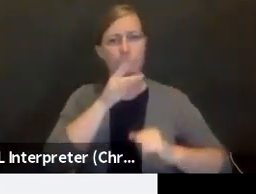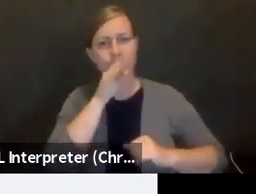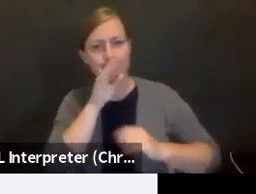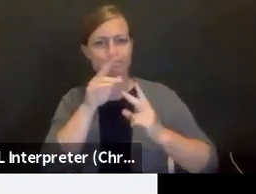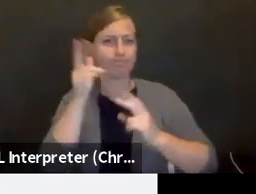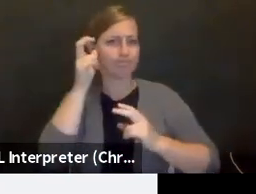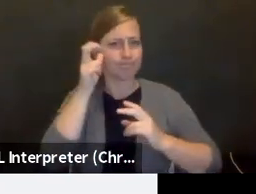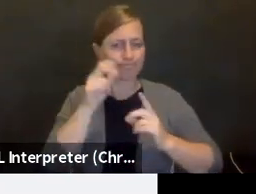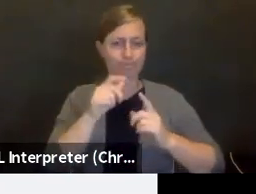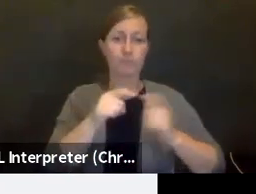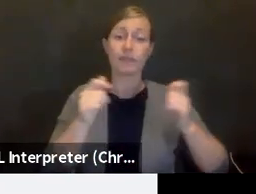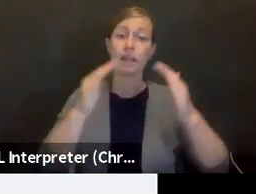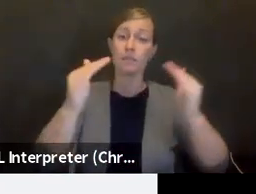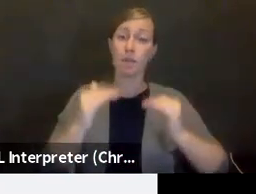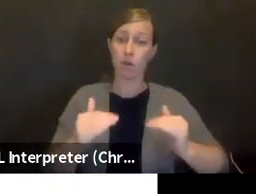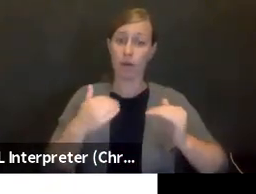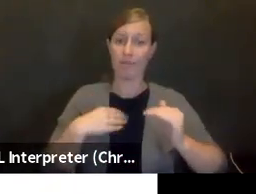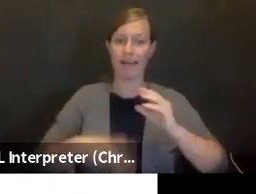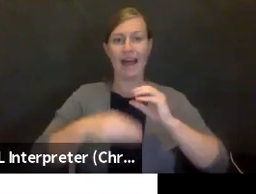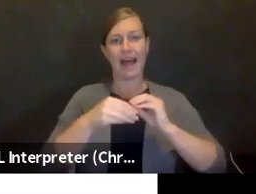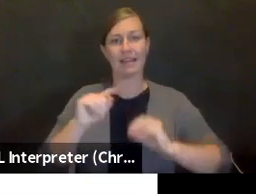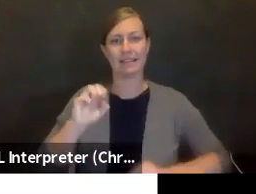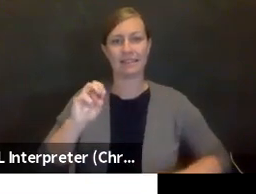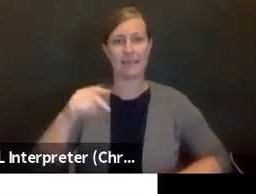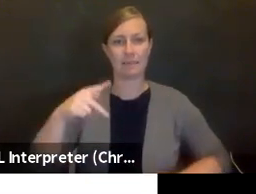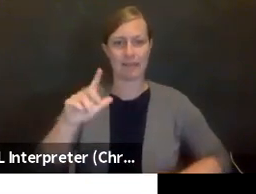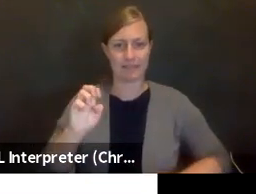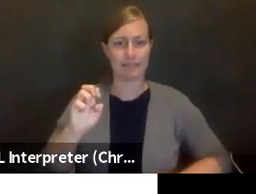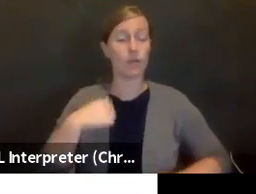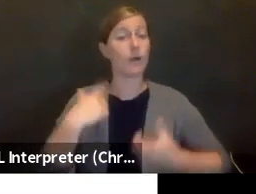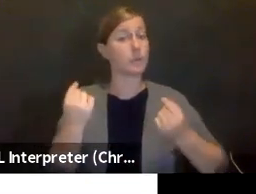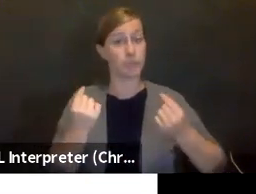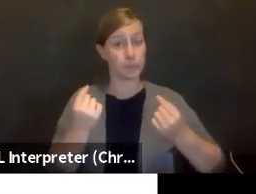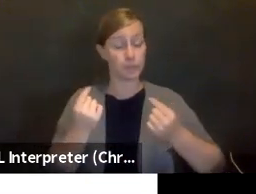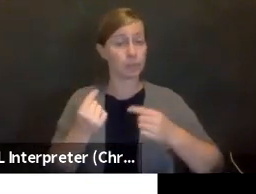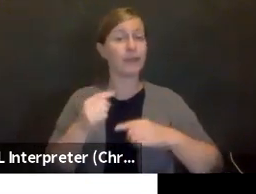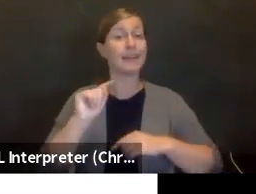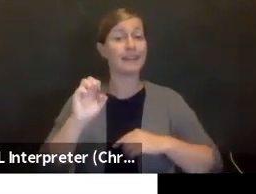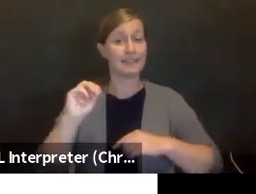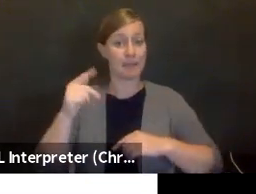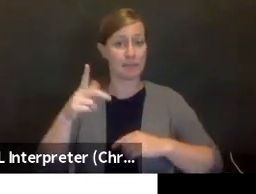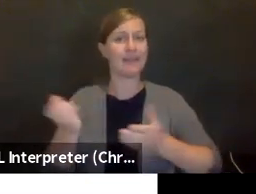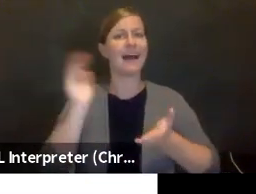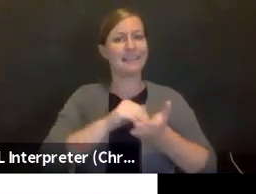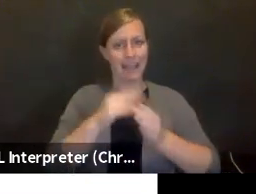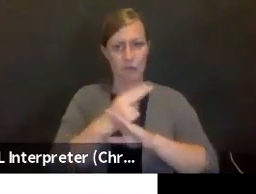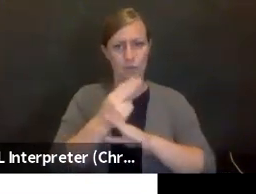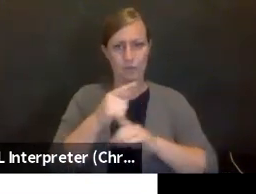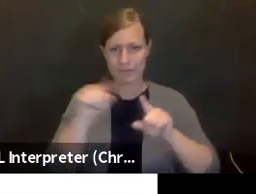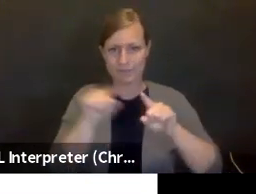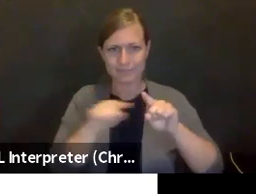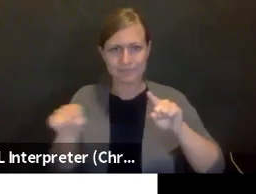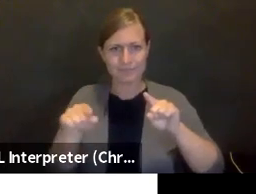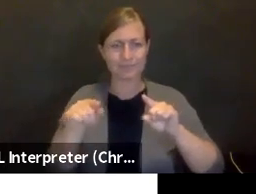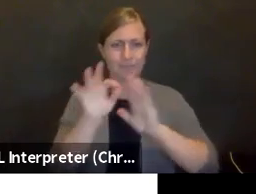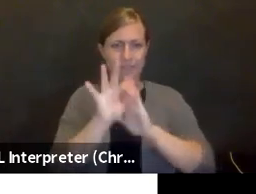below, it says add template. So I'm going to add a template. Your template is where you can use the features. And I will tell you,